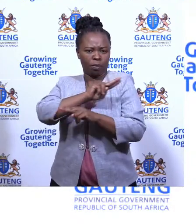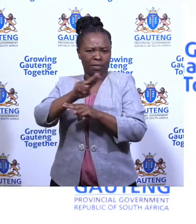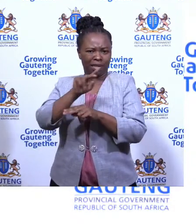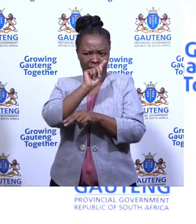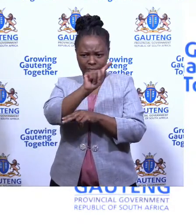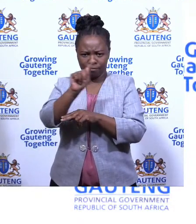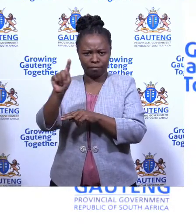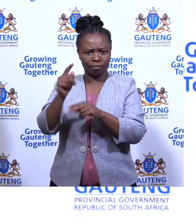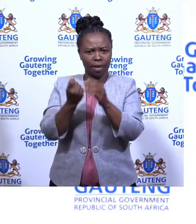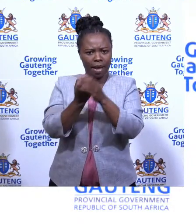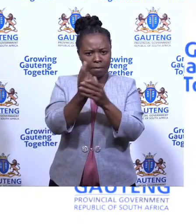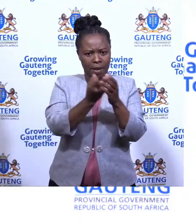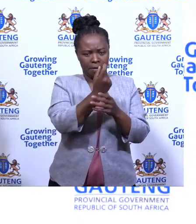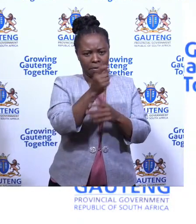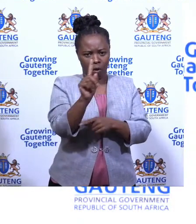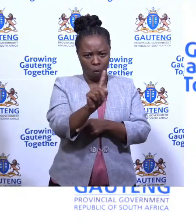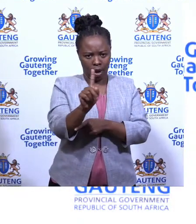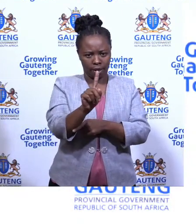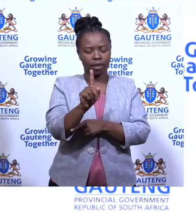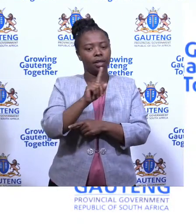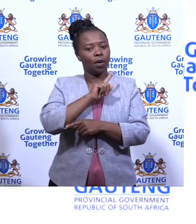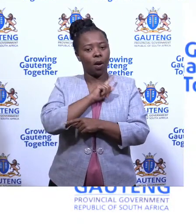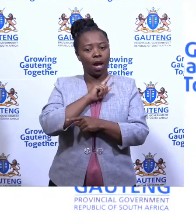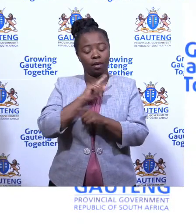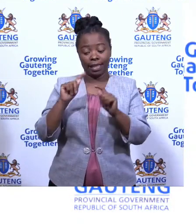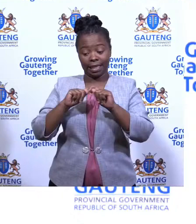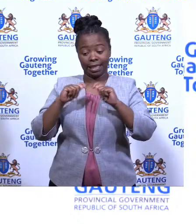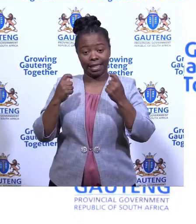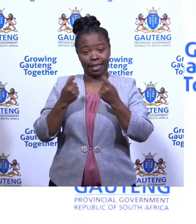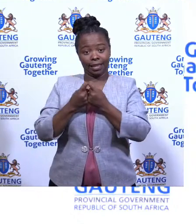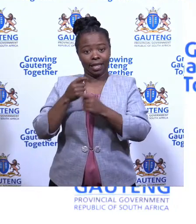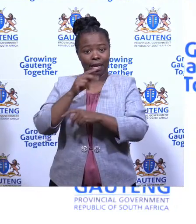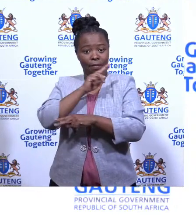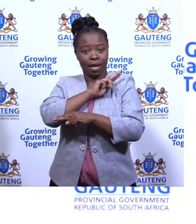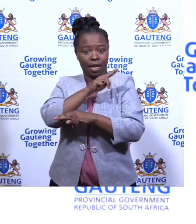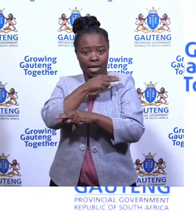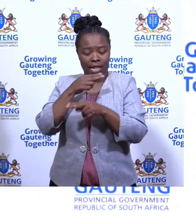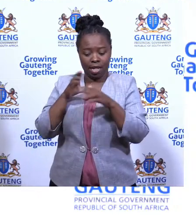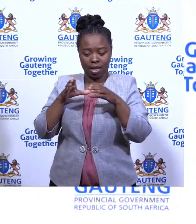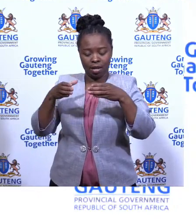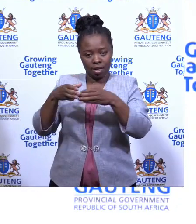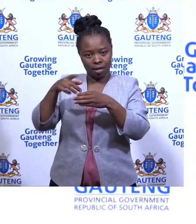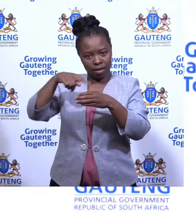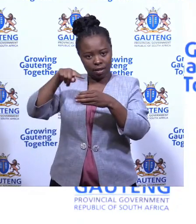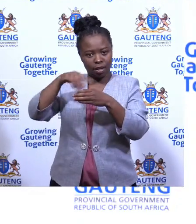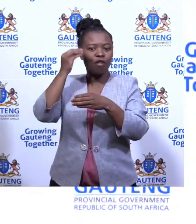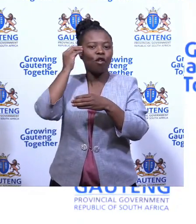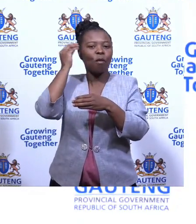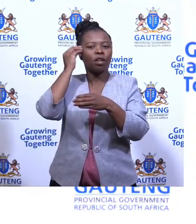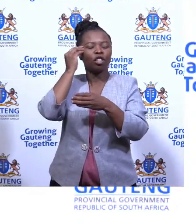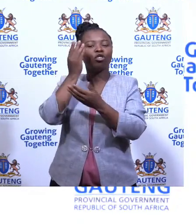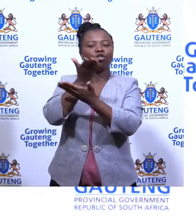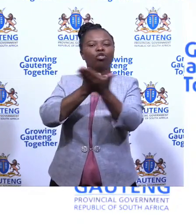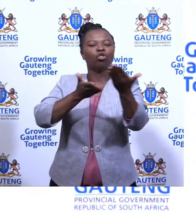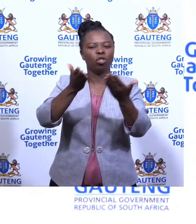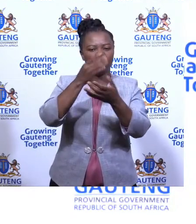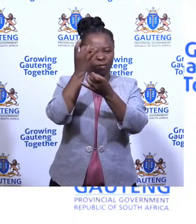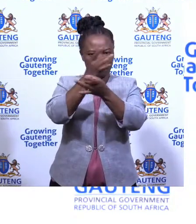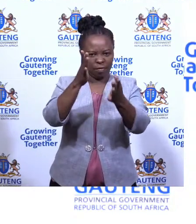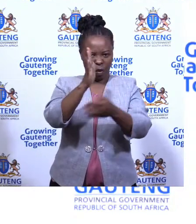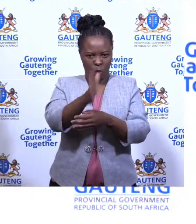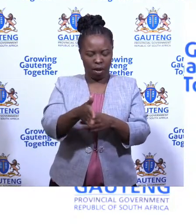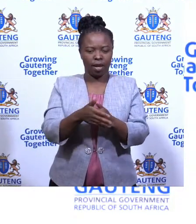from our clinicians. So we do have a team of clinicians today that will also share some information. But the